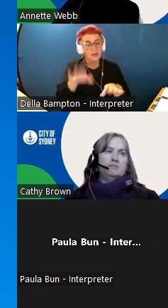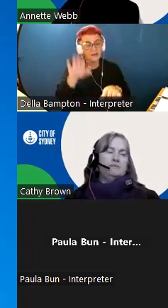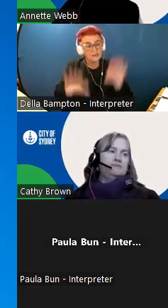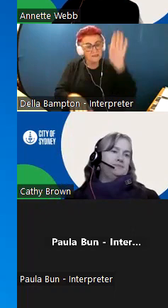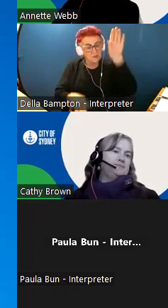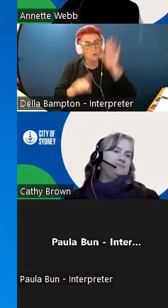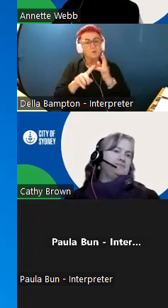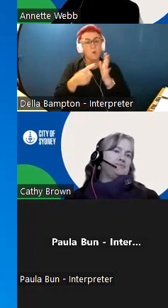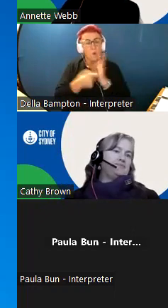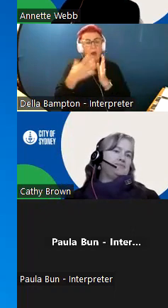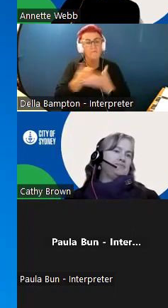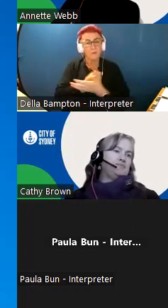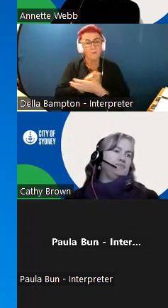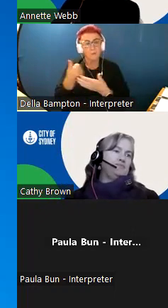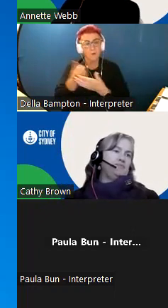status.